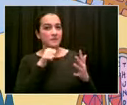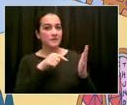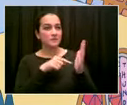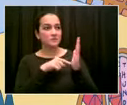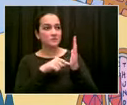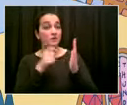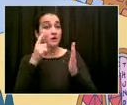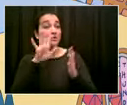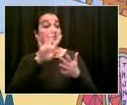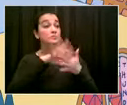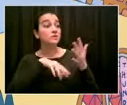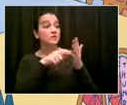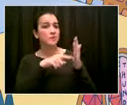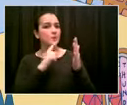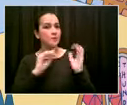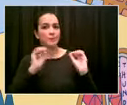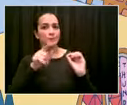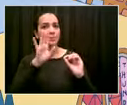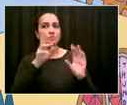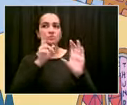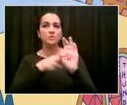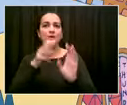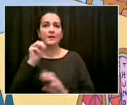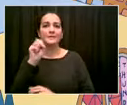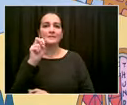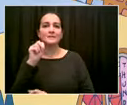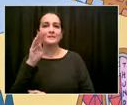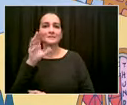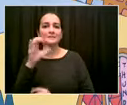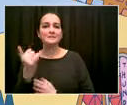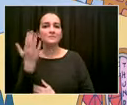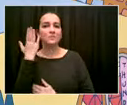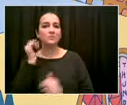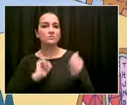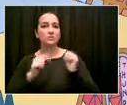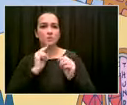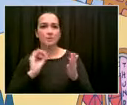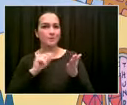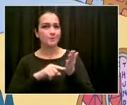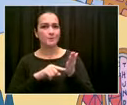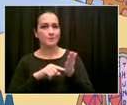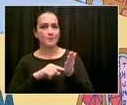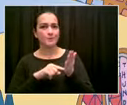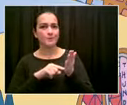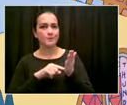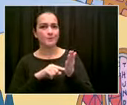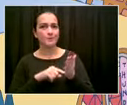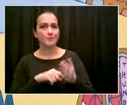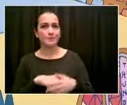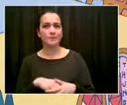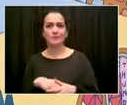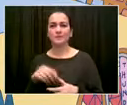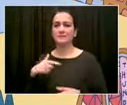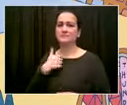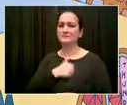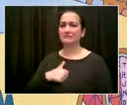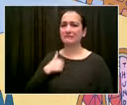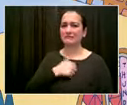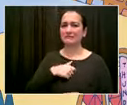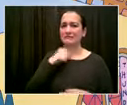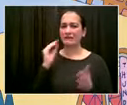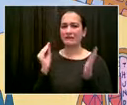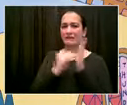of a lack of communication and coordination there. Anytime I'm appearing publicly in a setting like that, of course it deserves public notice, and we'll